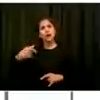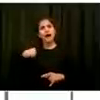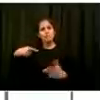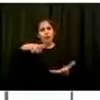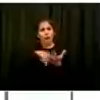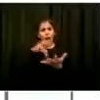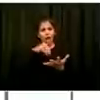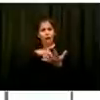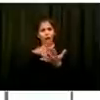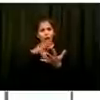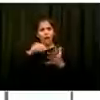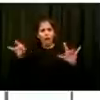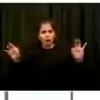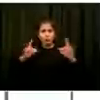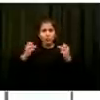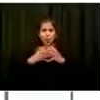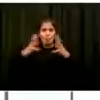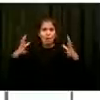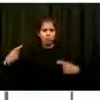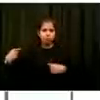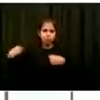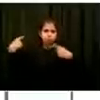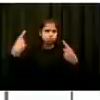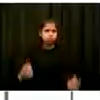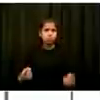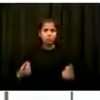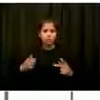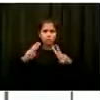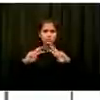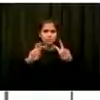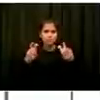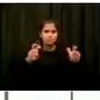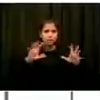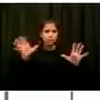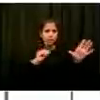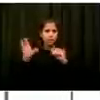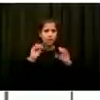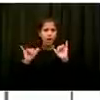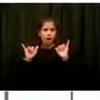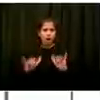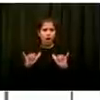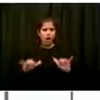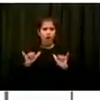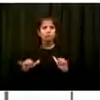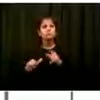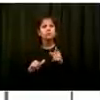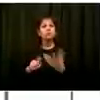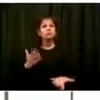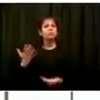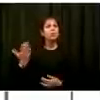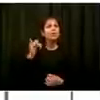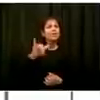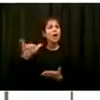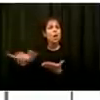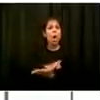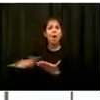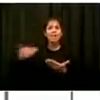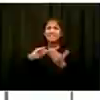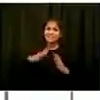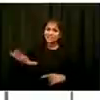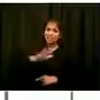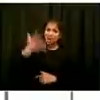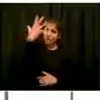broader context that we're in is that we do see cases on the rise across New York City. And so we have